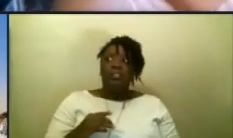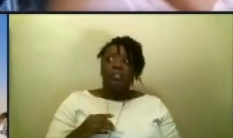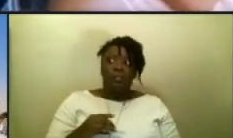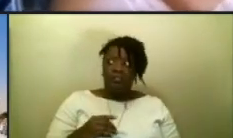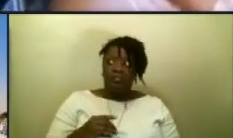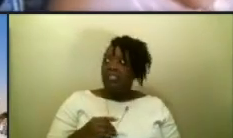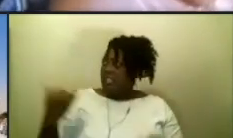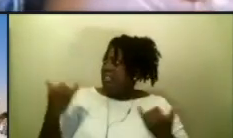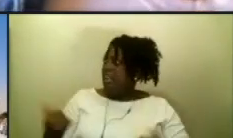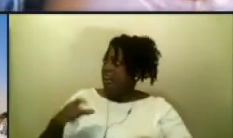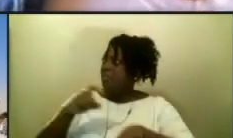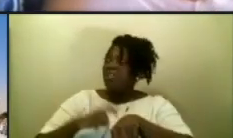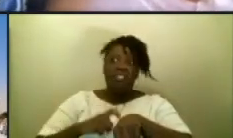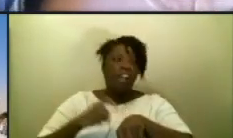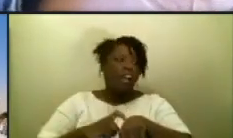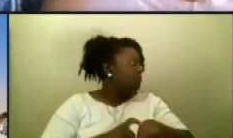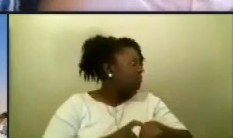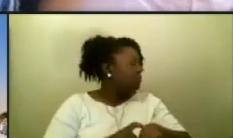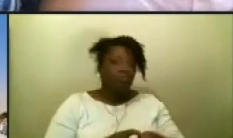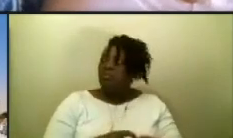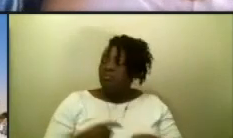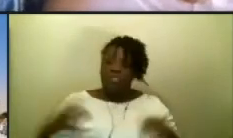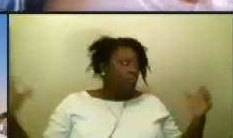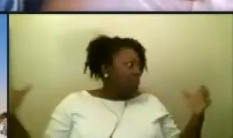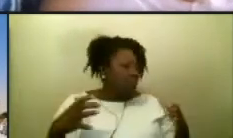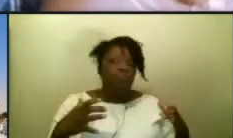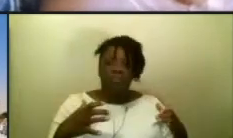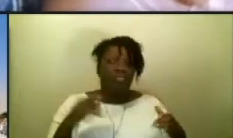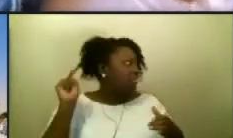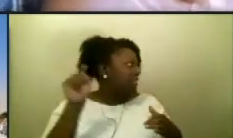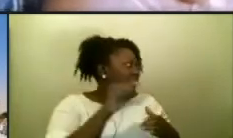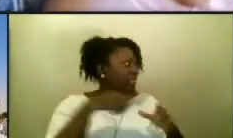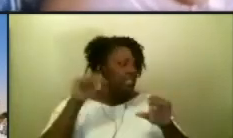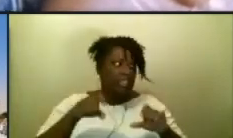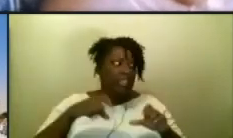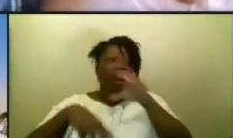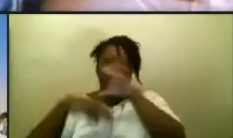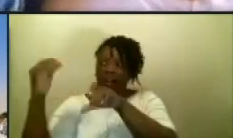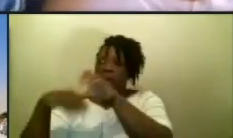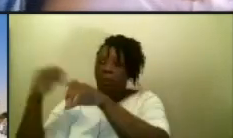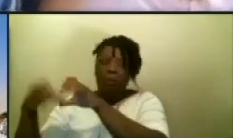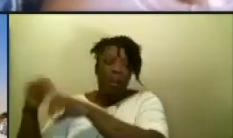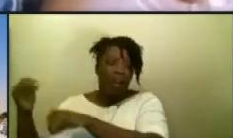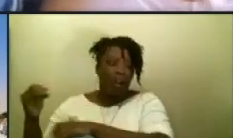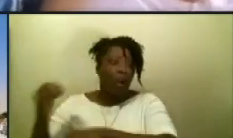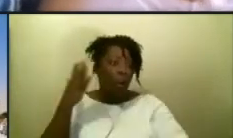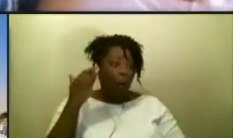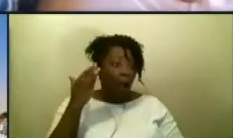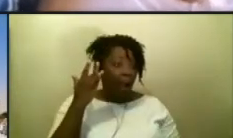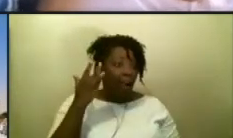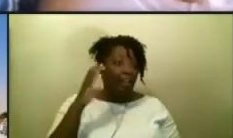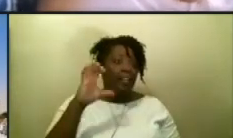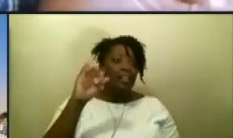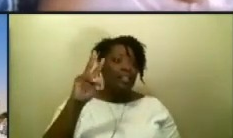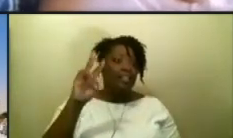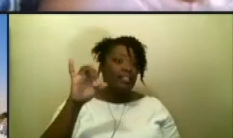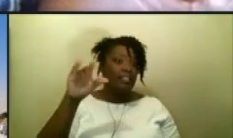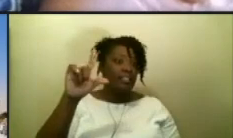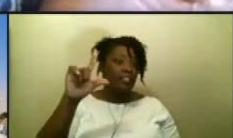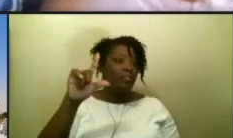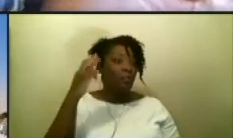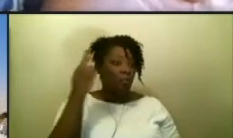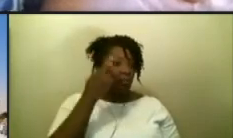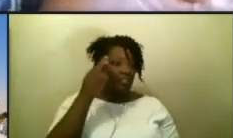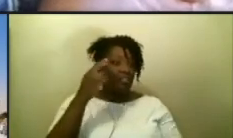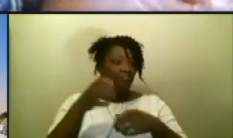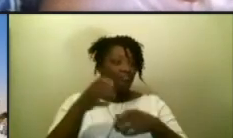and that people should in fact be released, especially with it being for civil detention. We are